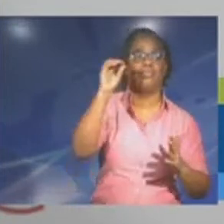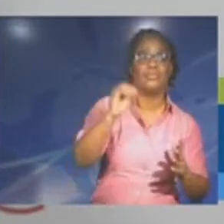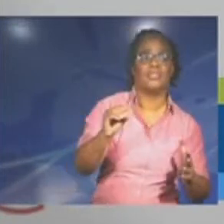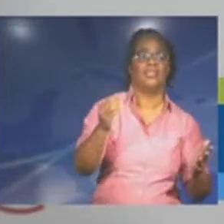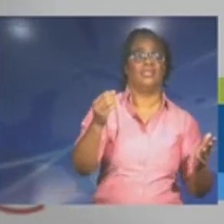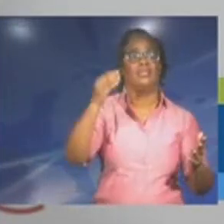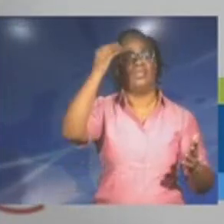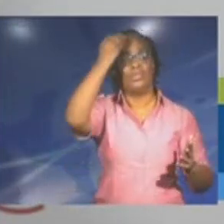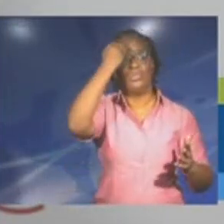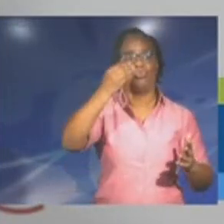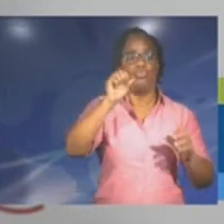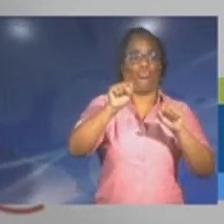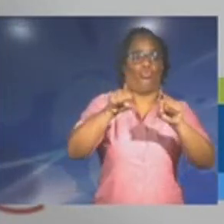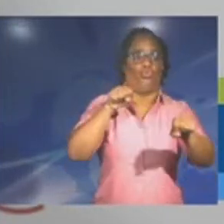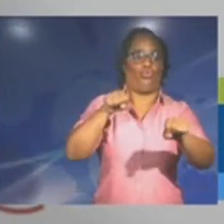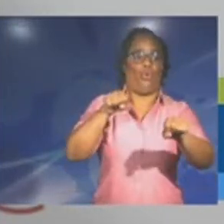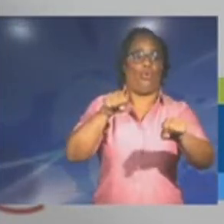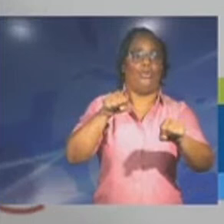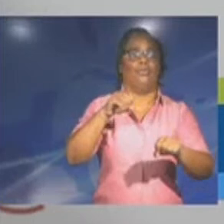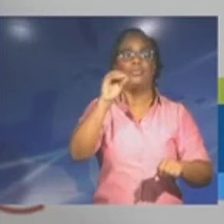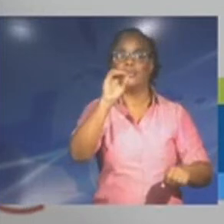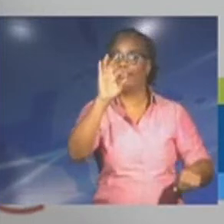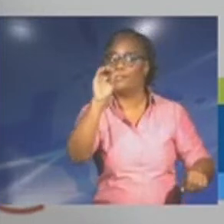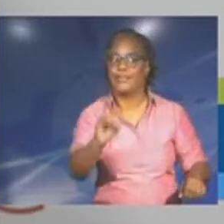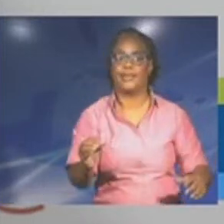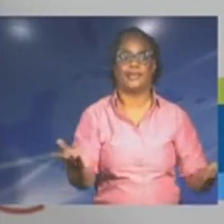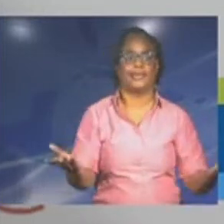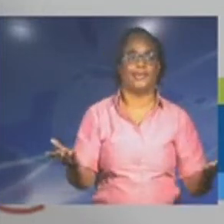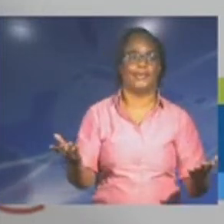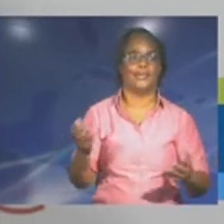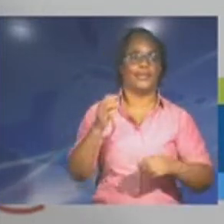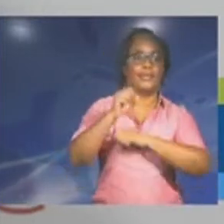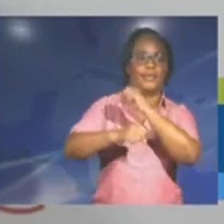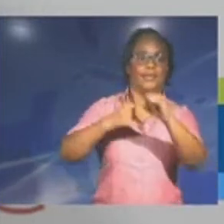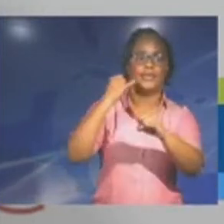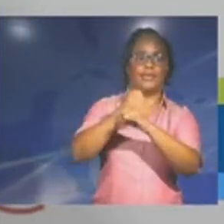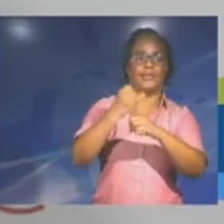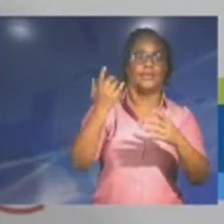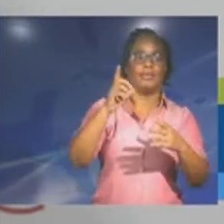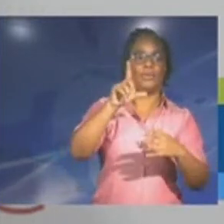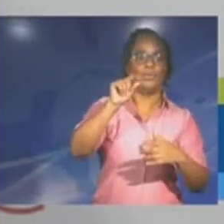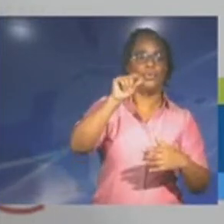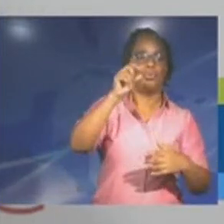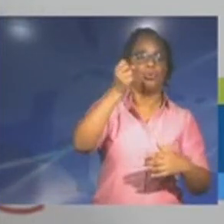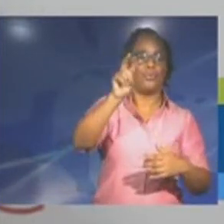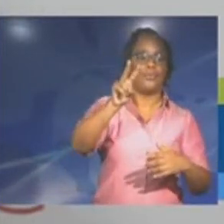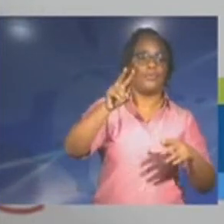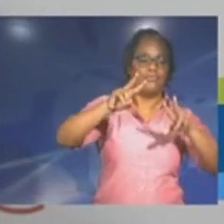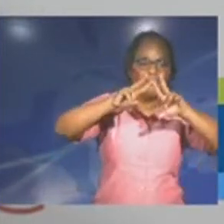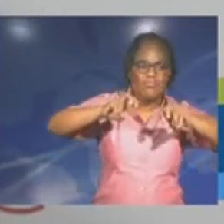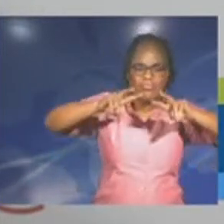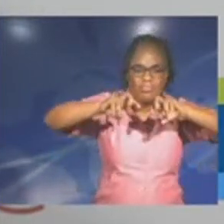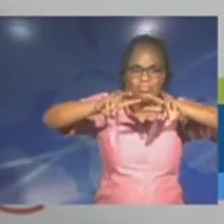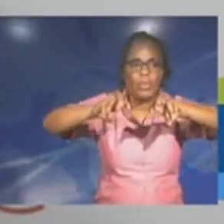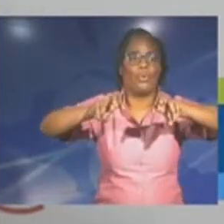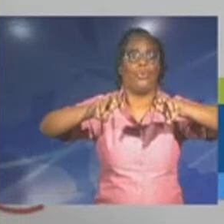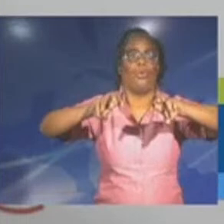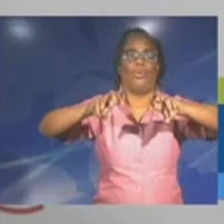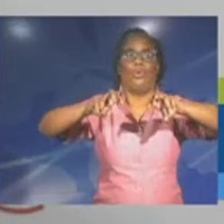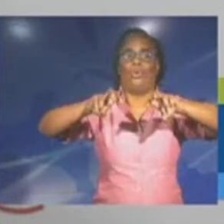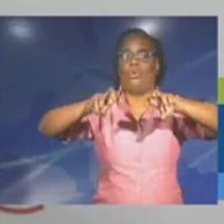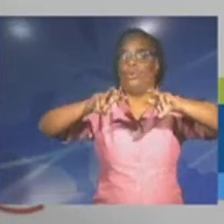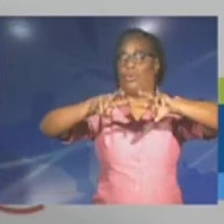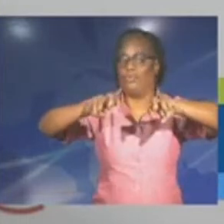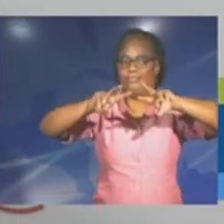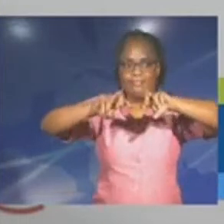Through a survey done in 2012, which we are updating, it's called the PAHO STEPS report,